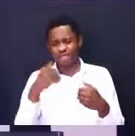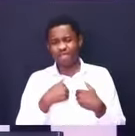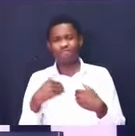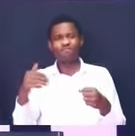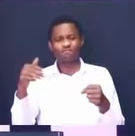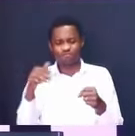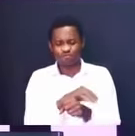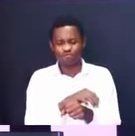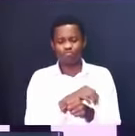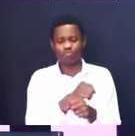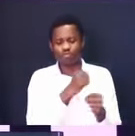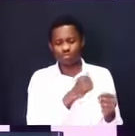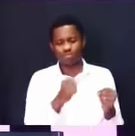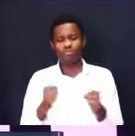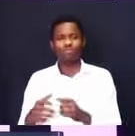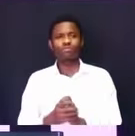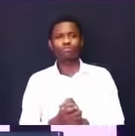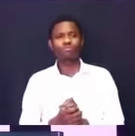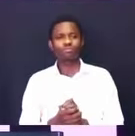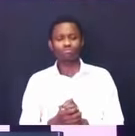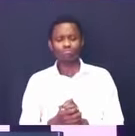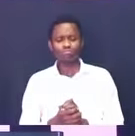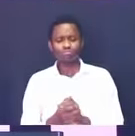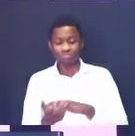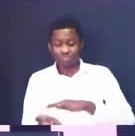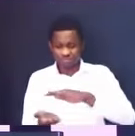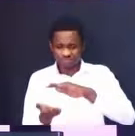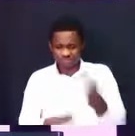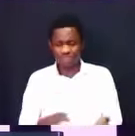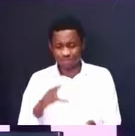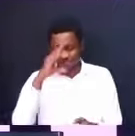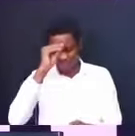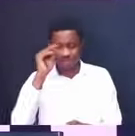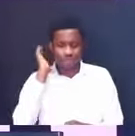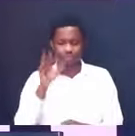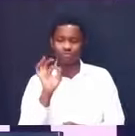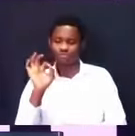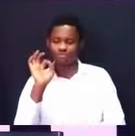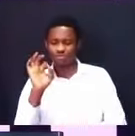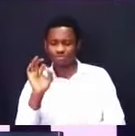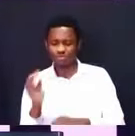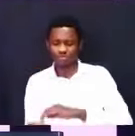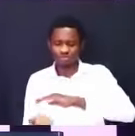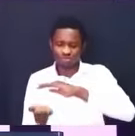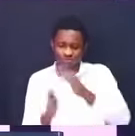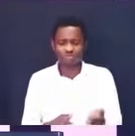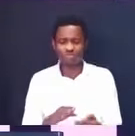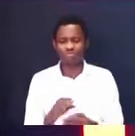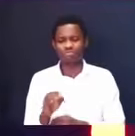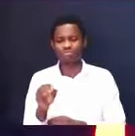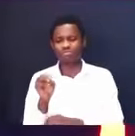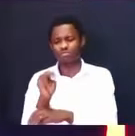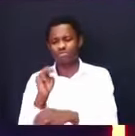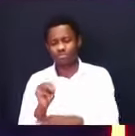man. Who preach dead sermons and eventually they will become undertakers of churches.